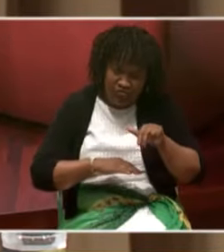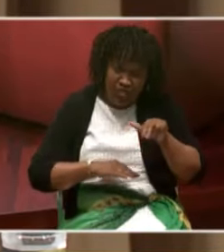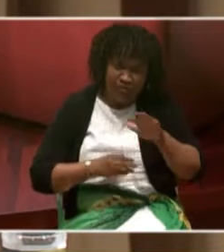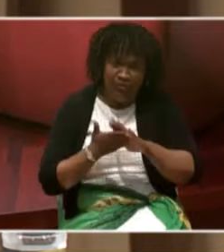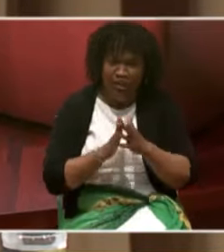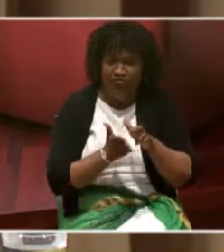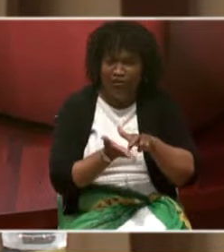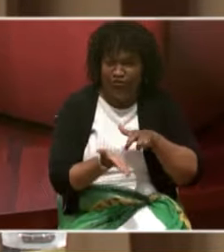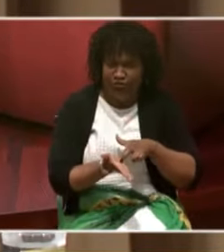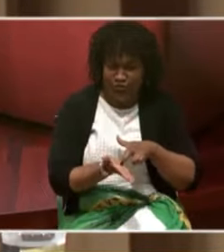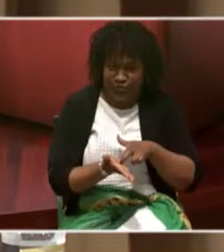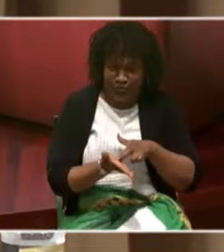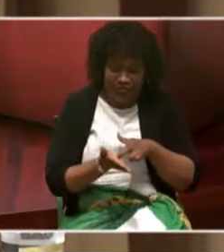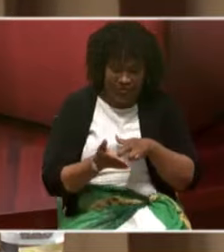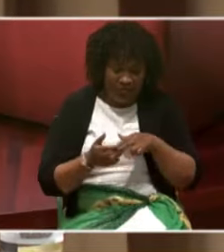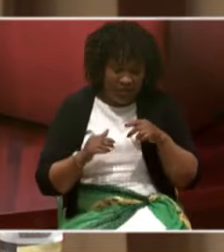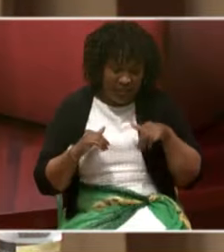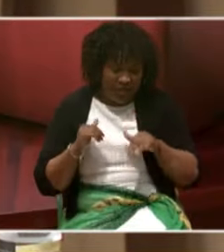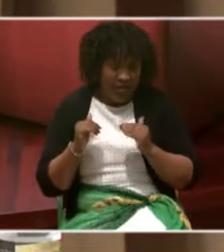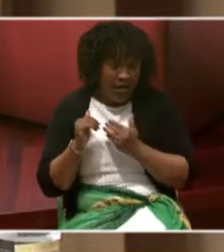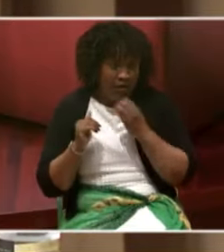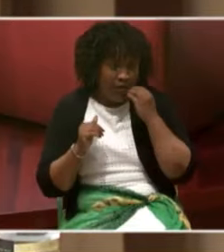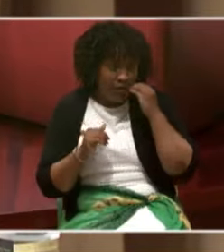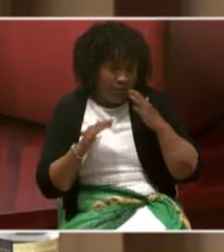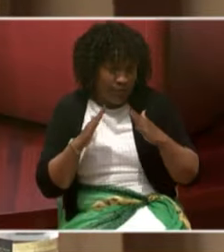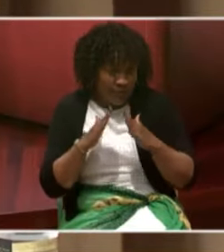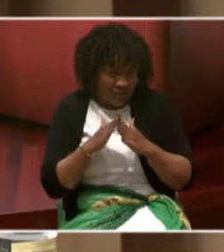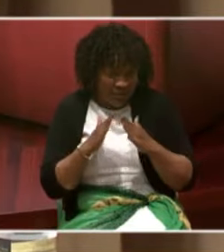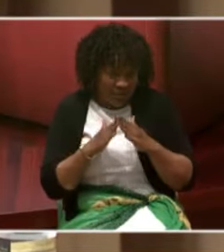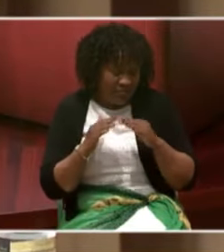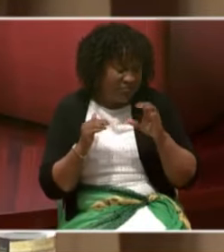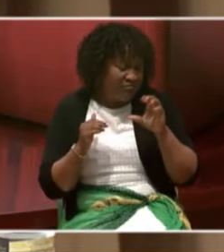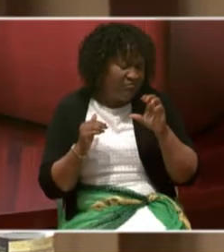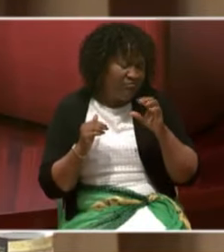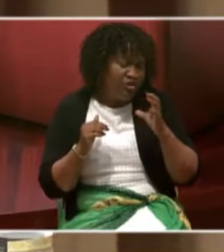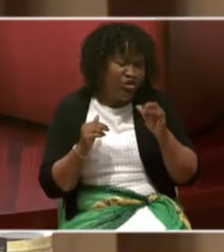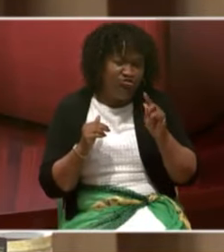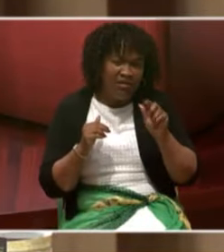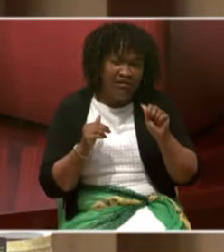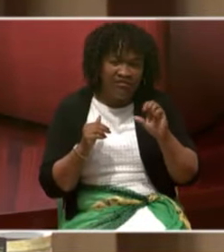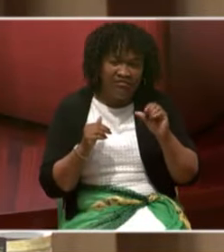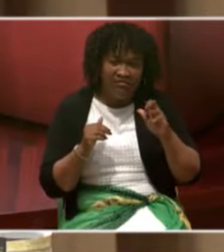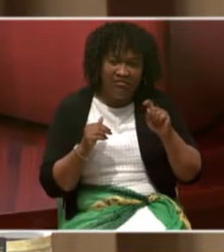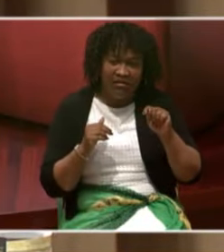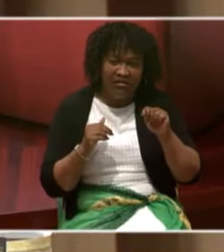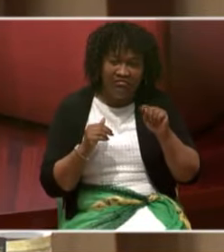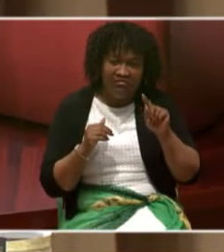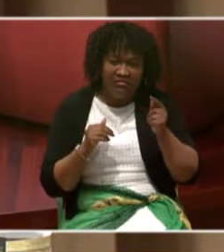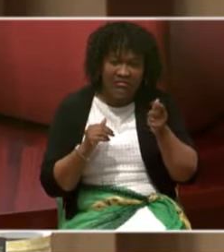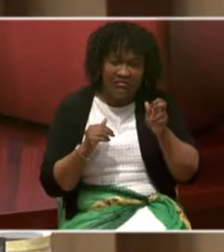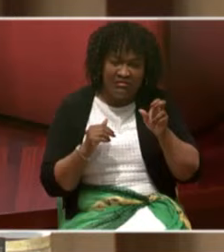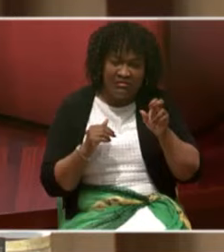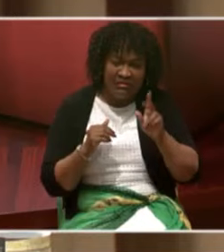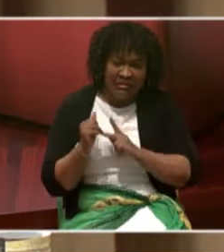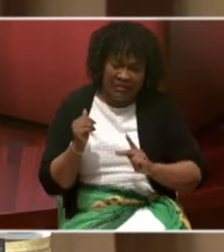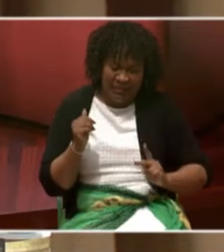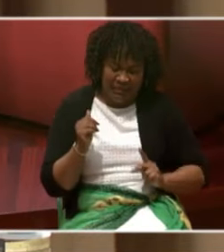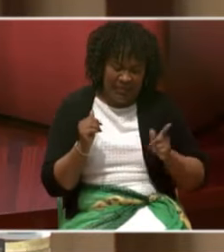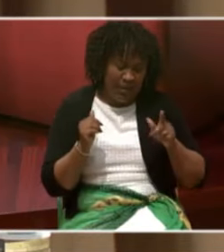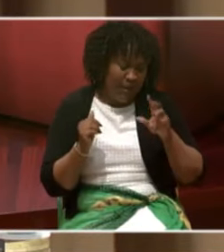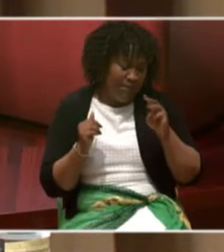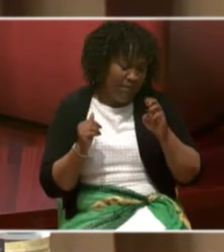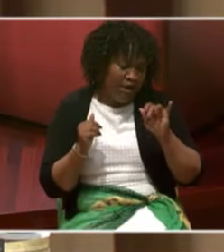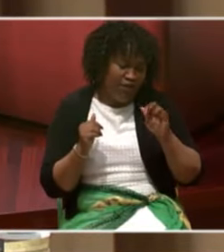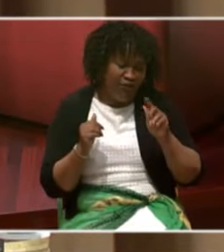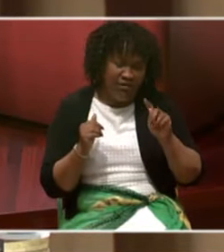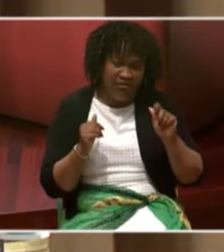had requested that all white men over the age of 21 to come down to the county courthouse on a Saturday night, March